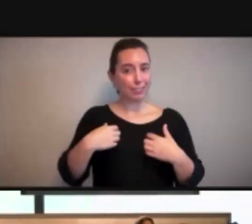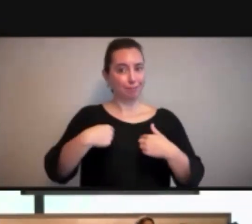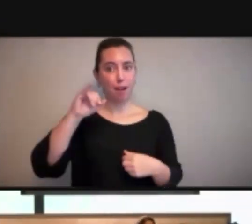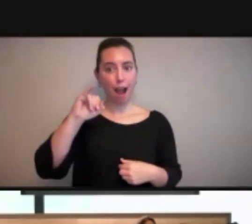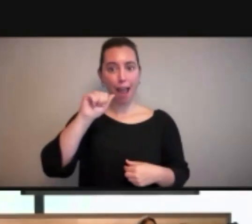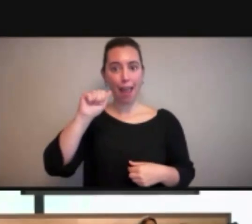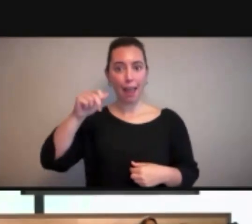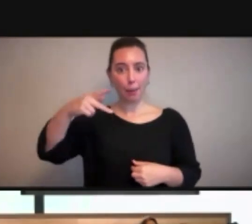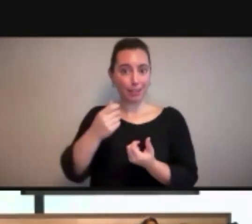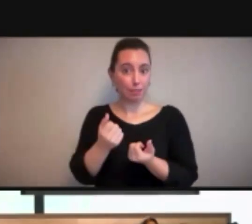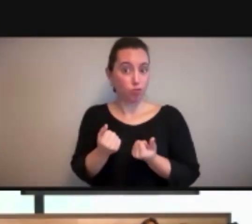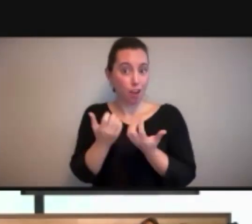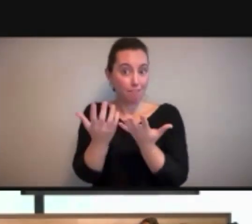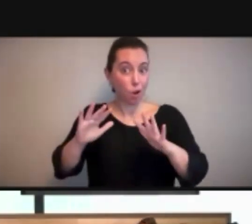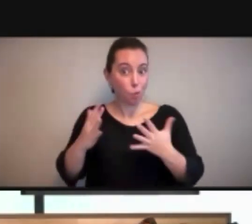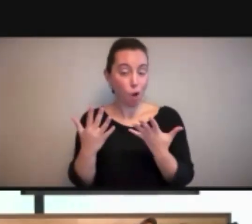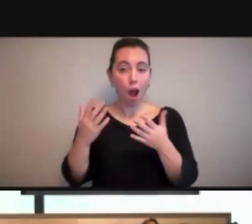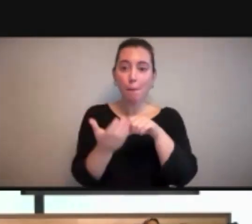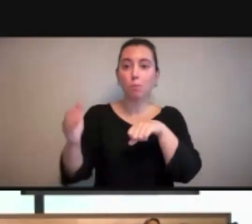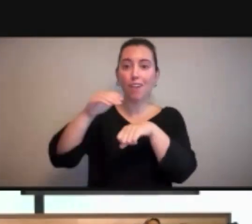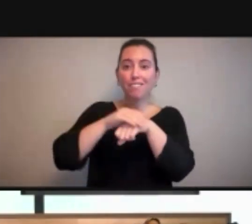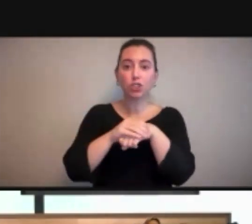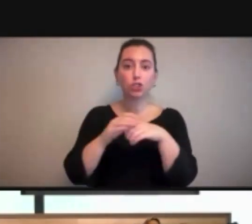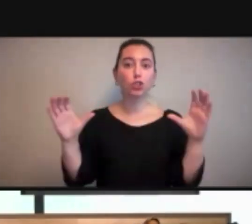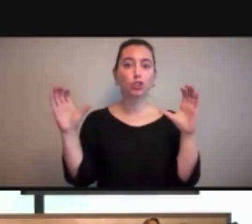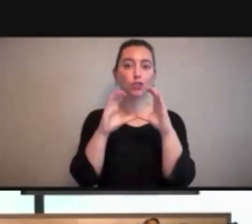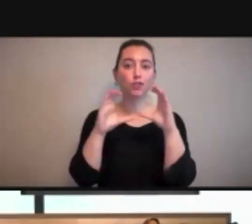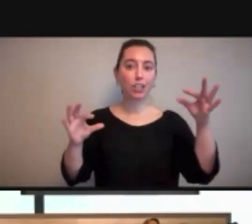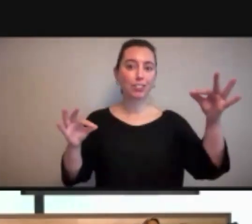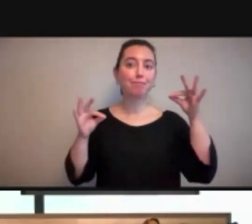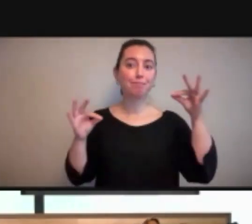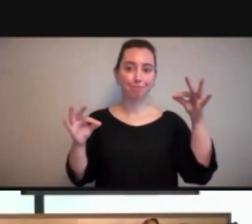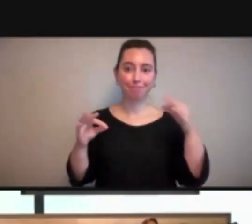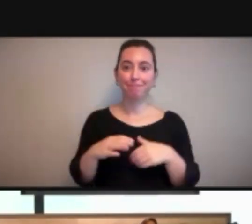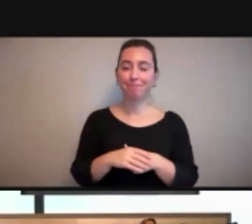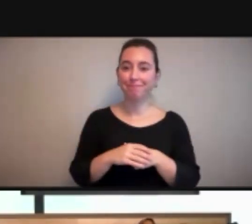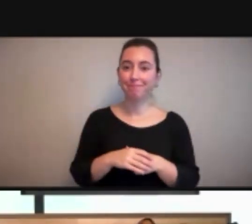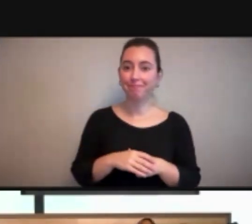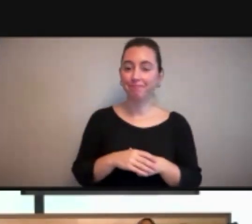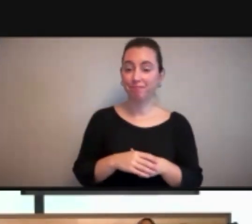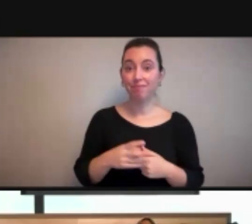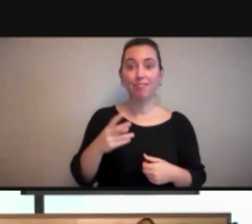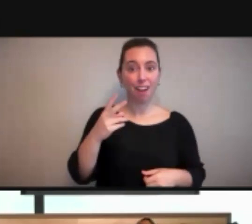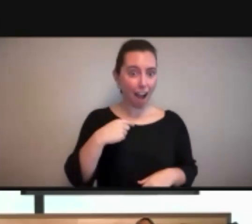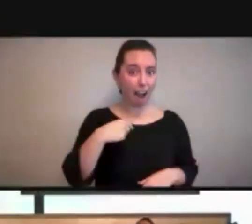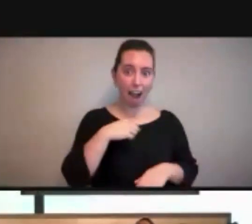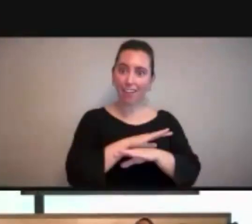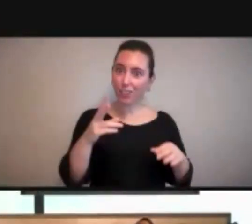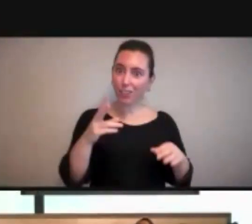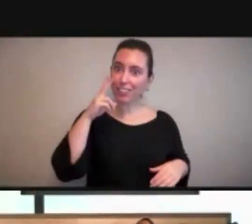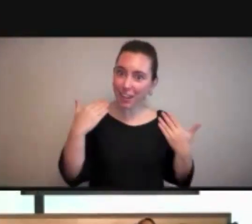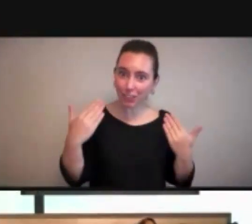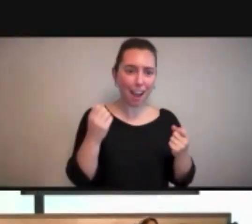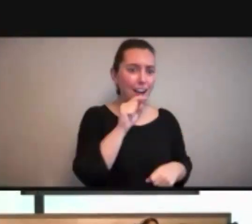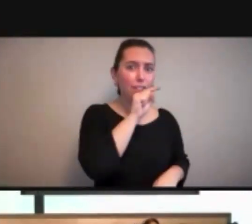the professional certification. And I have seen several certified professionals around today. And of course,